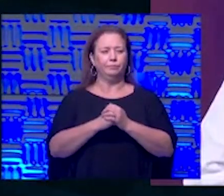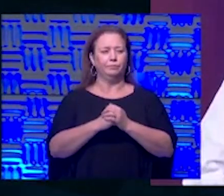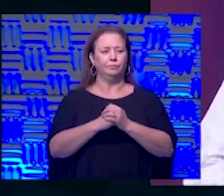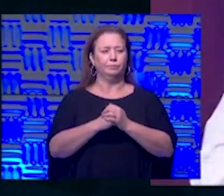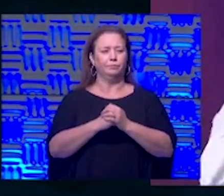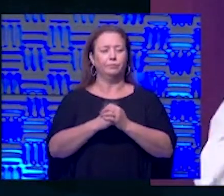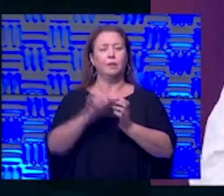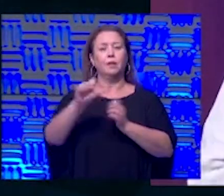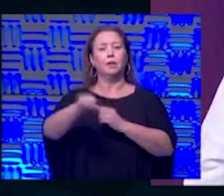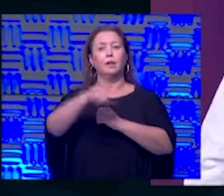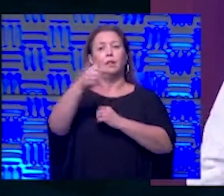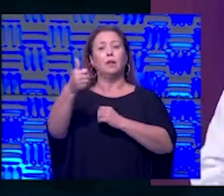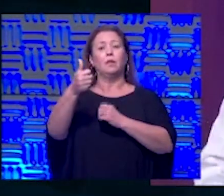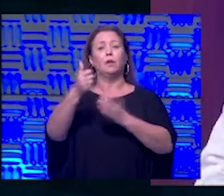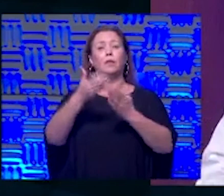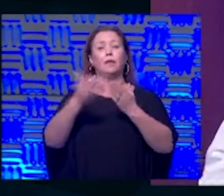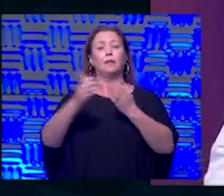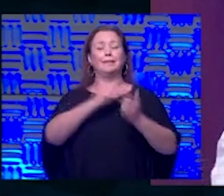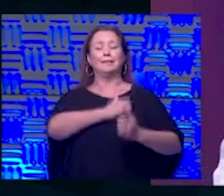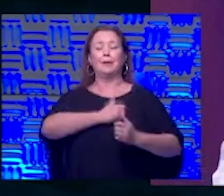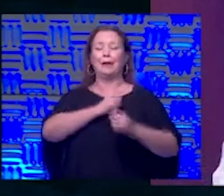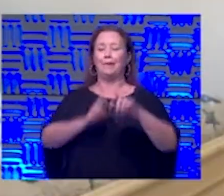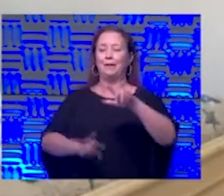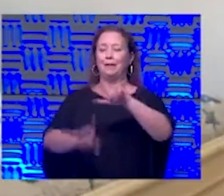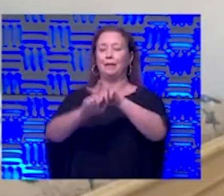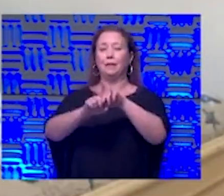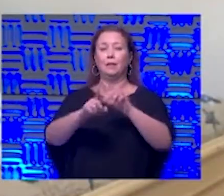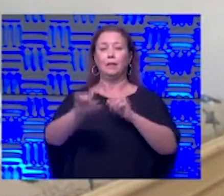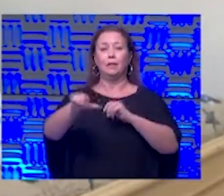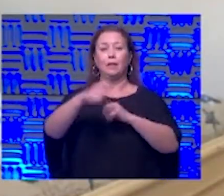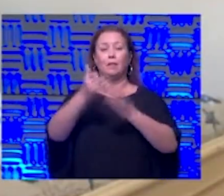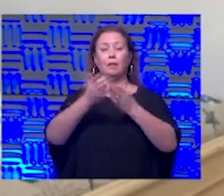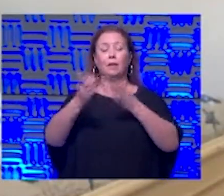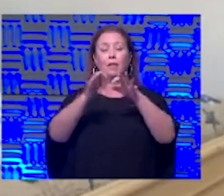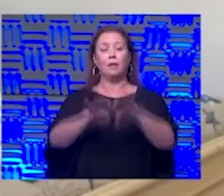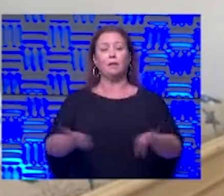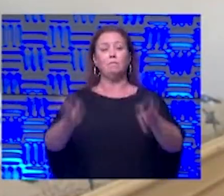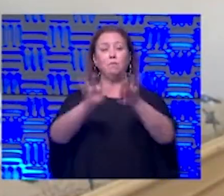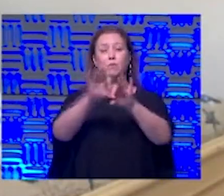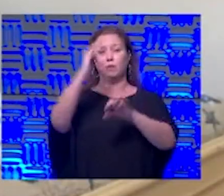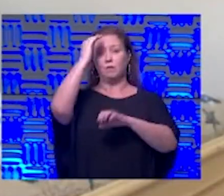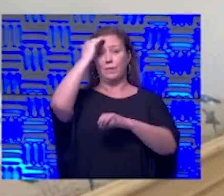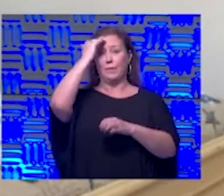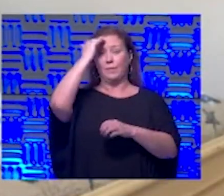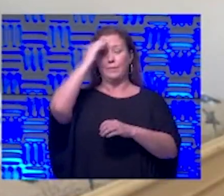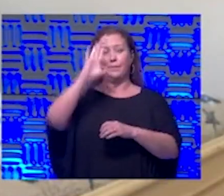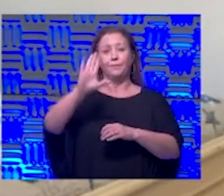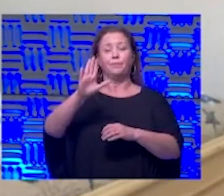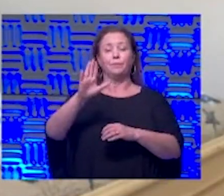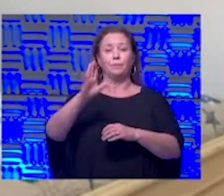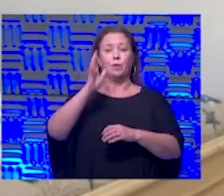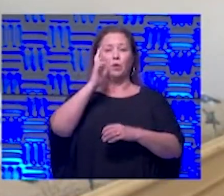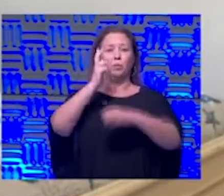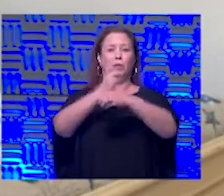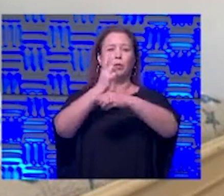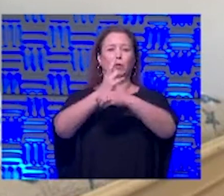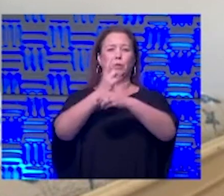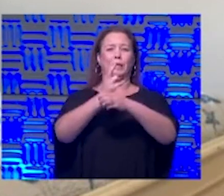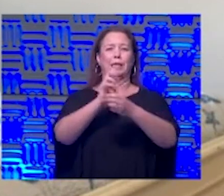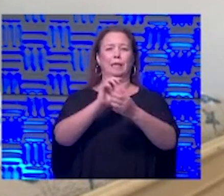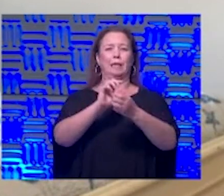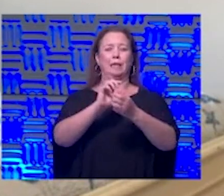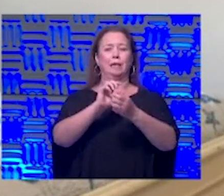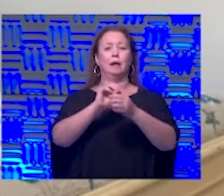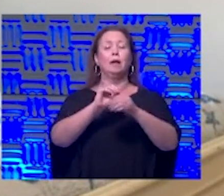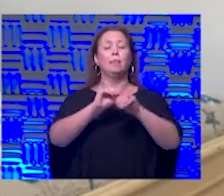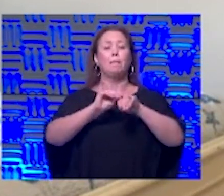Another question. The other thing, sorry. Go ahead. The important thing to note is that you're probably going to be using the hand